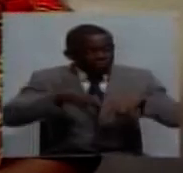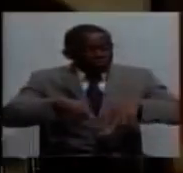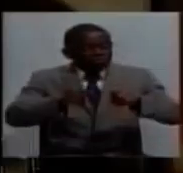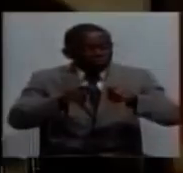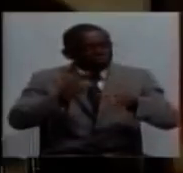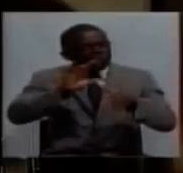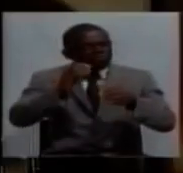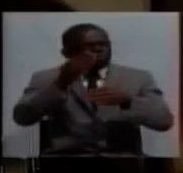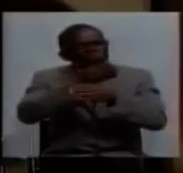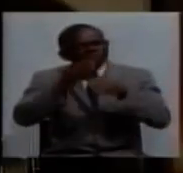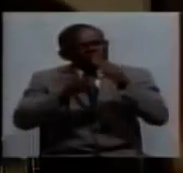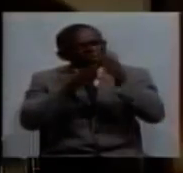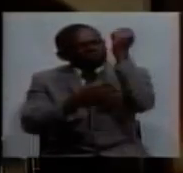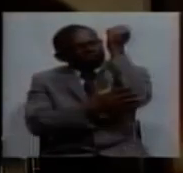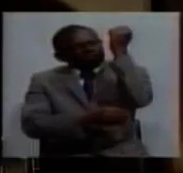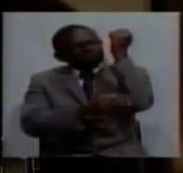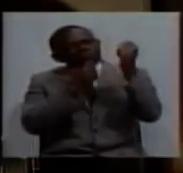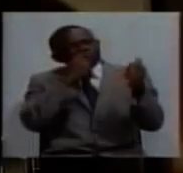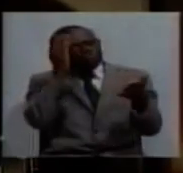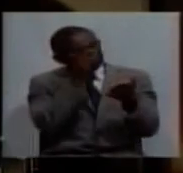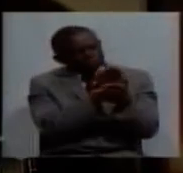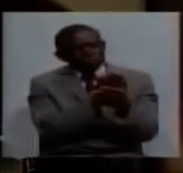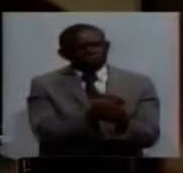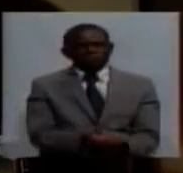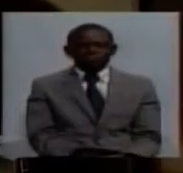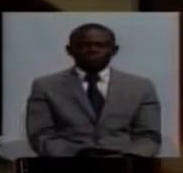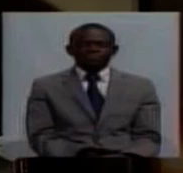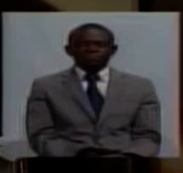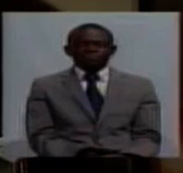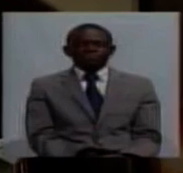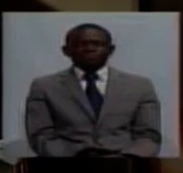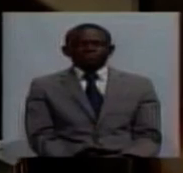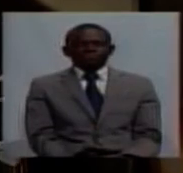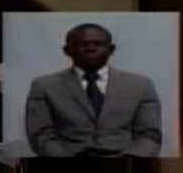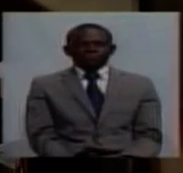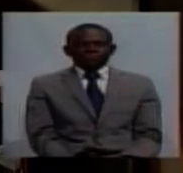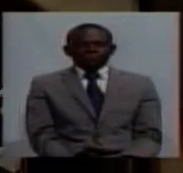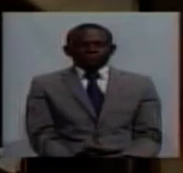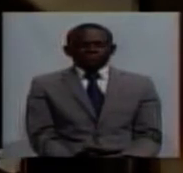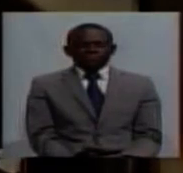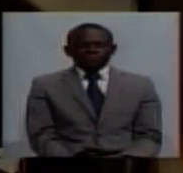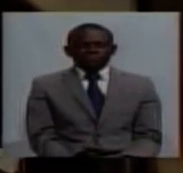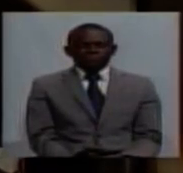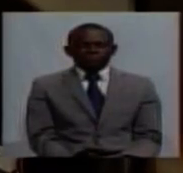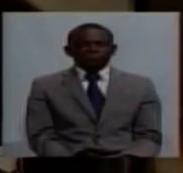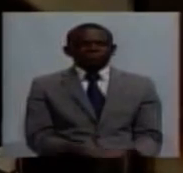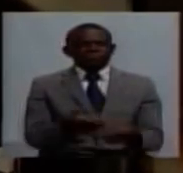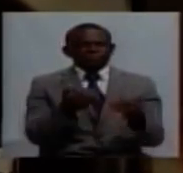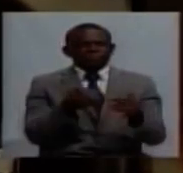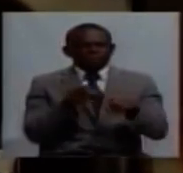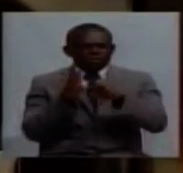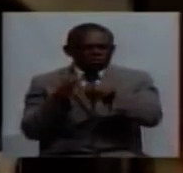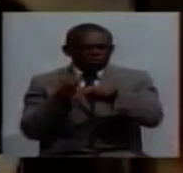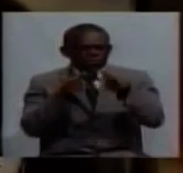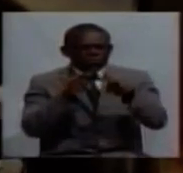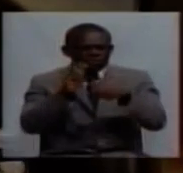that this is a new era, this is a new approach to to monitoring and